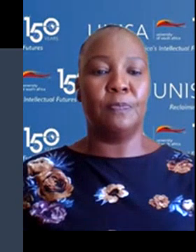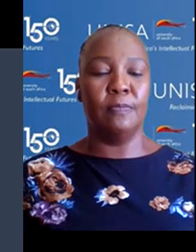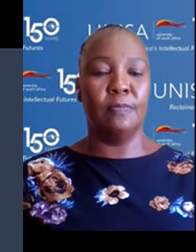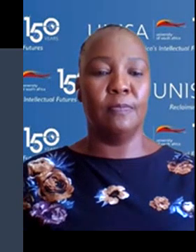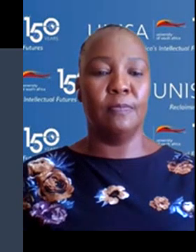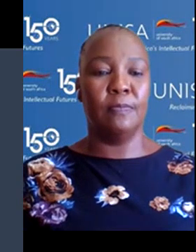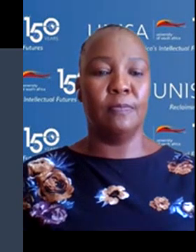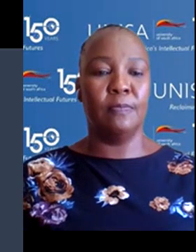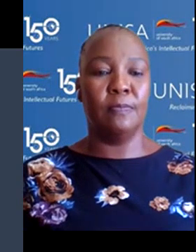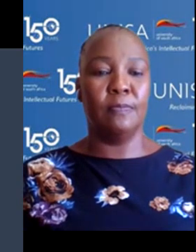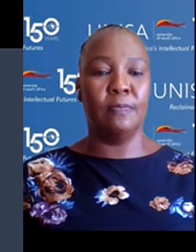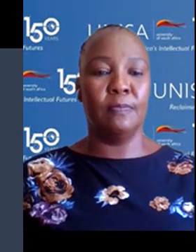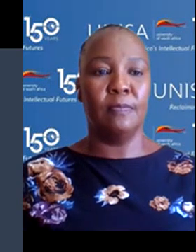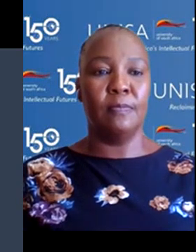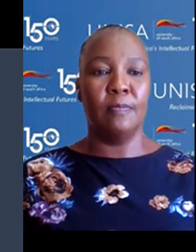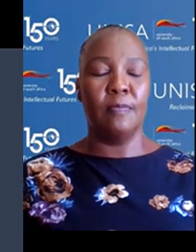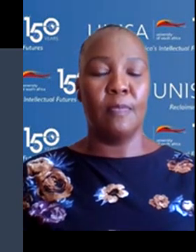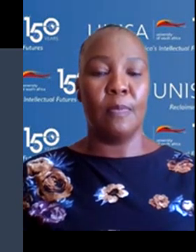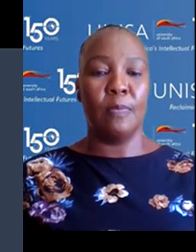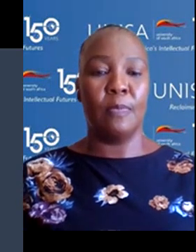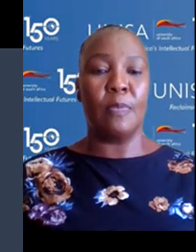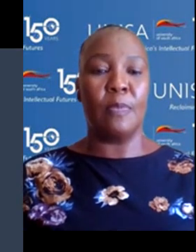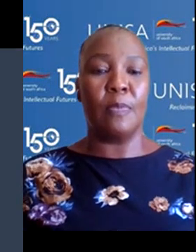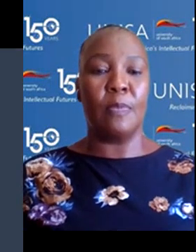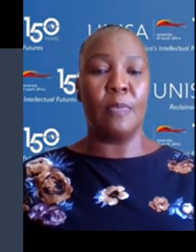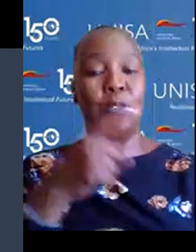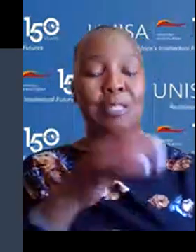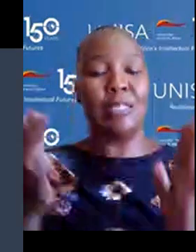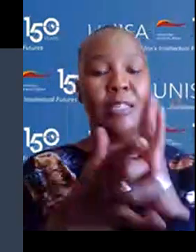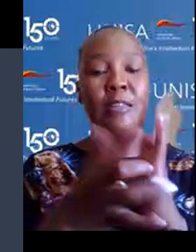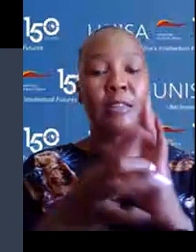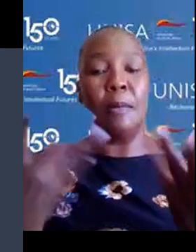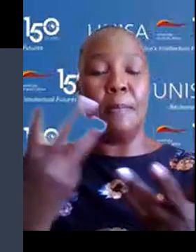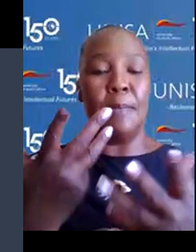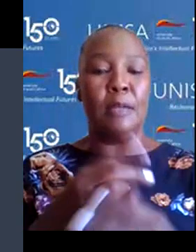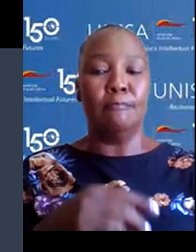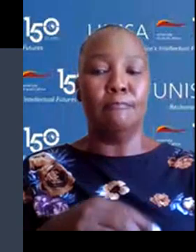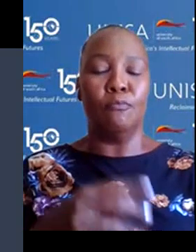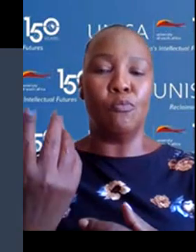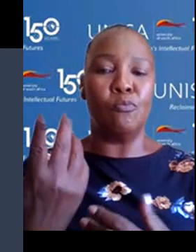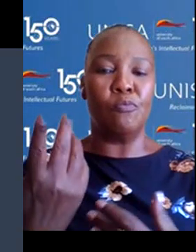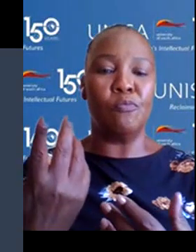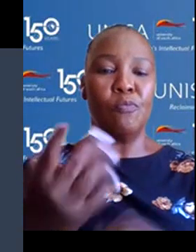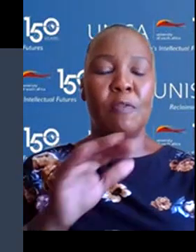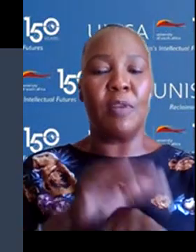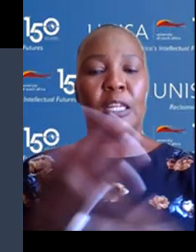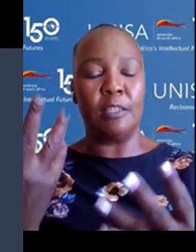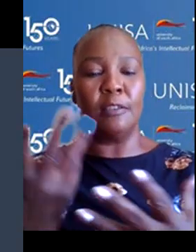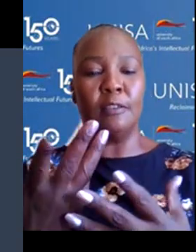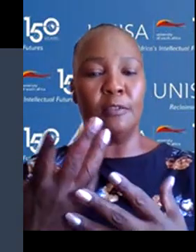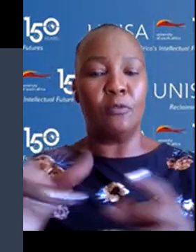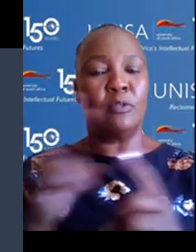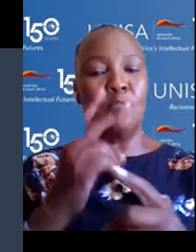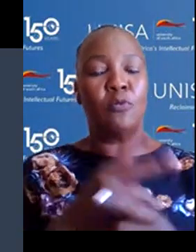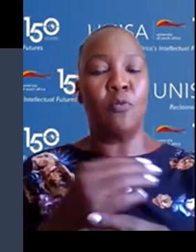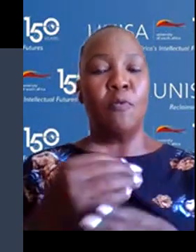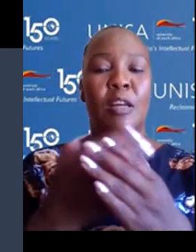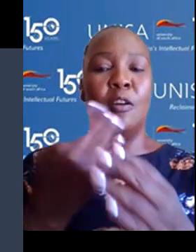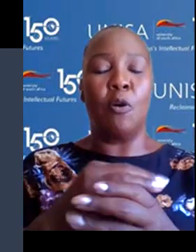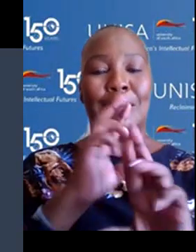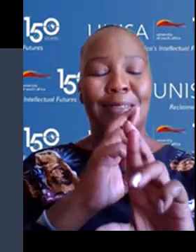All right, I'm sure in your, well, if you haven't used the technology yet, you might not have called a colleague or a friend to send you a file or report. I